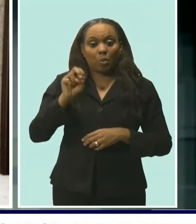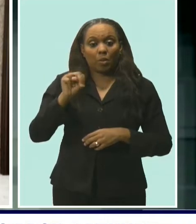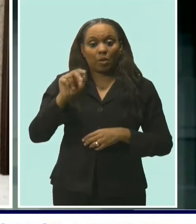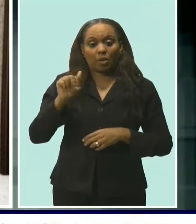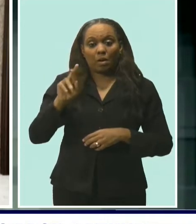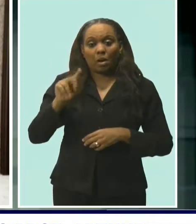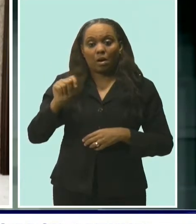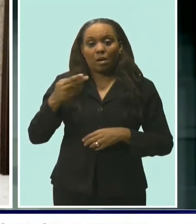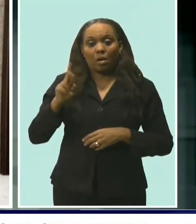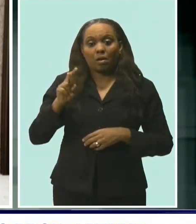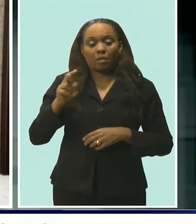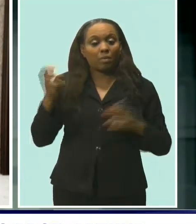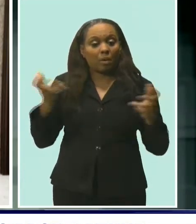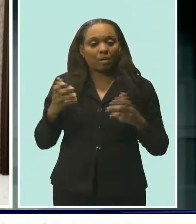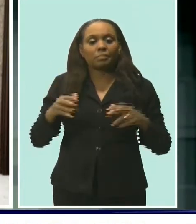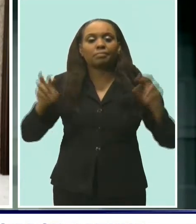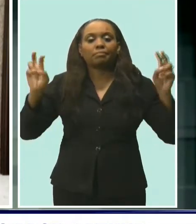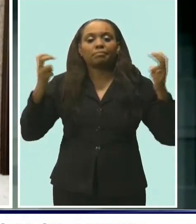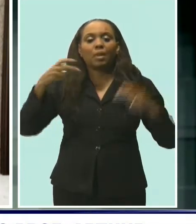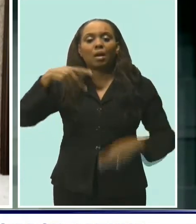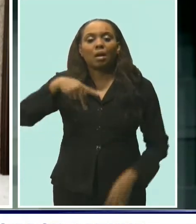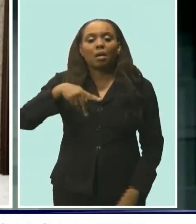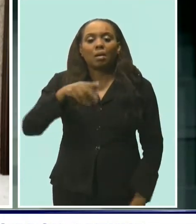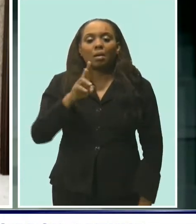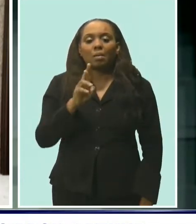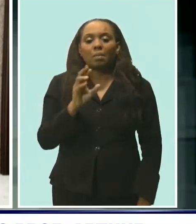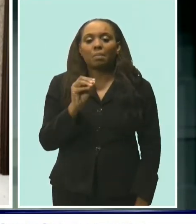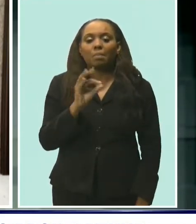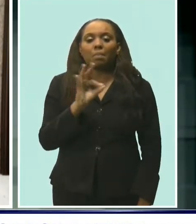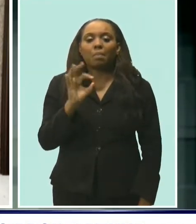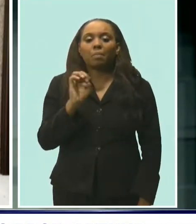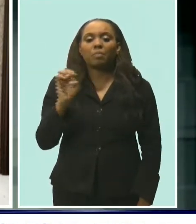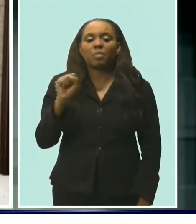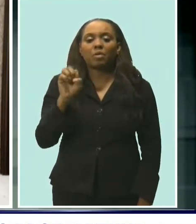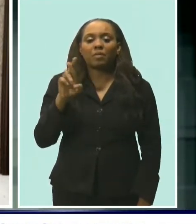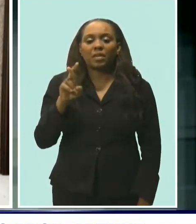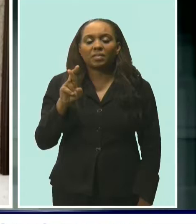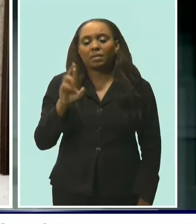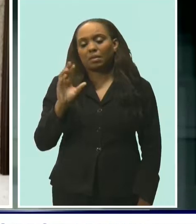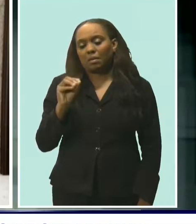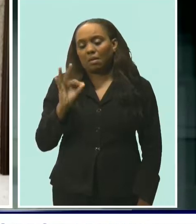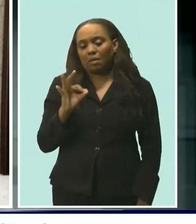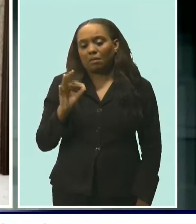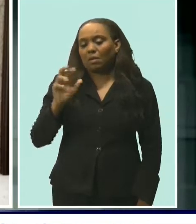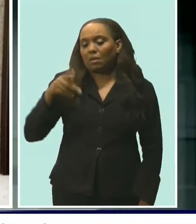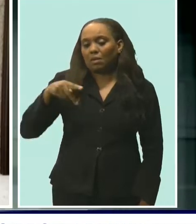Professor of Practice. For Owen was first and foremost a teacher,